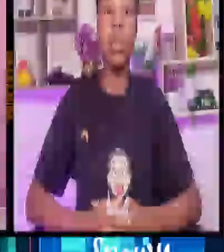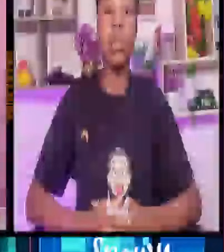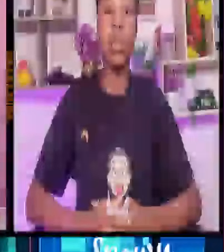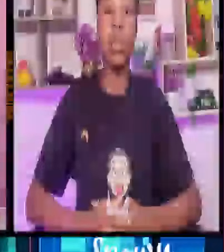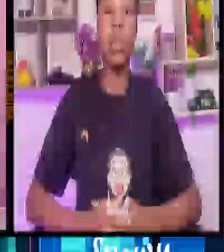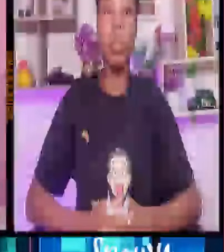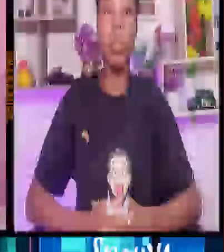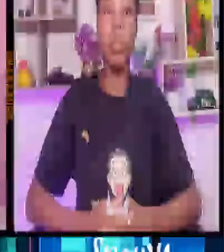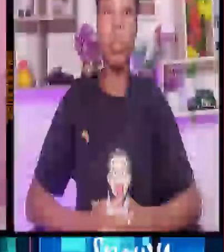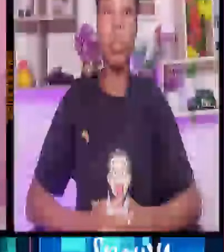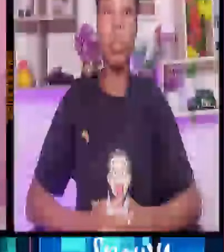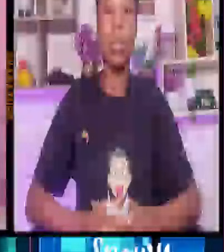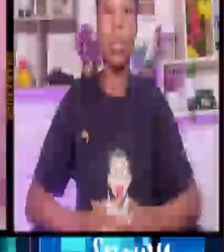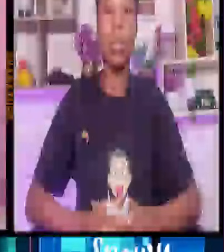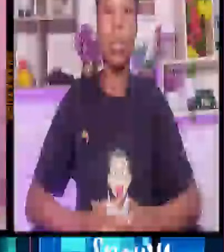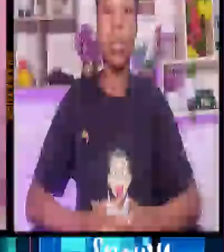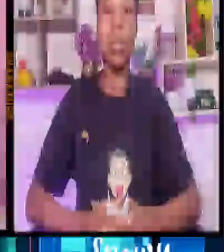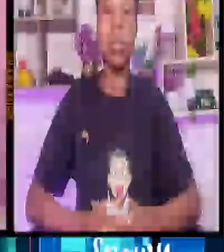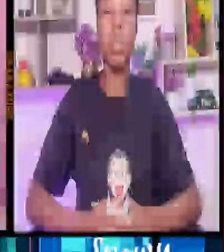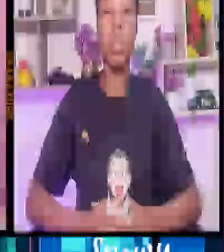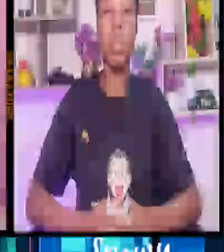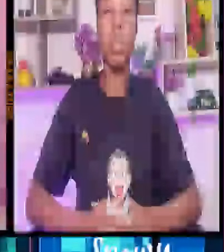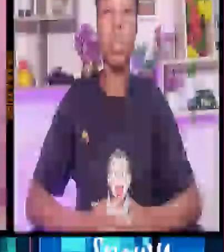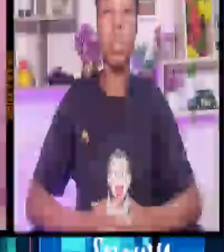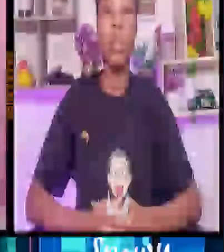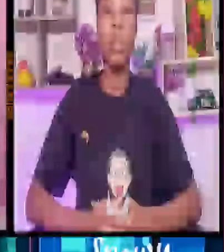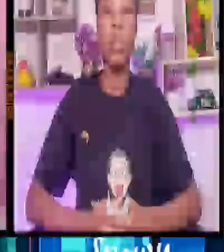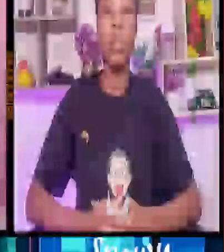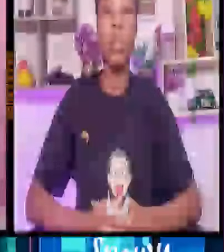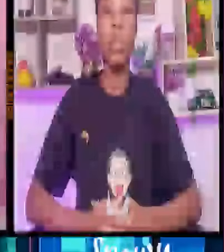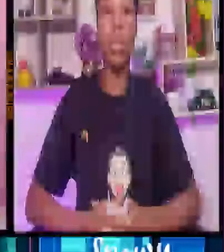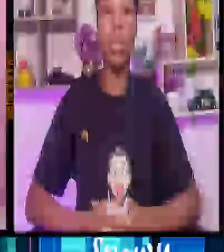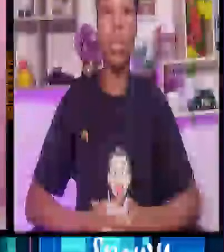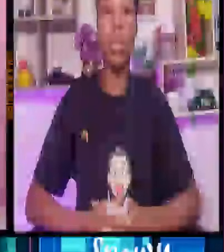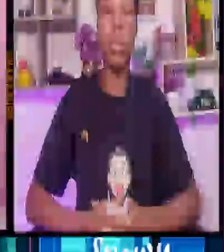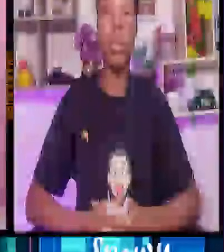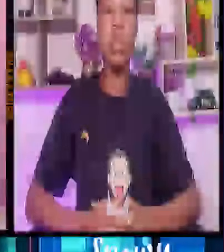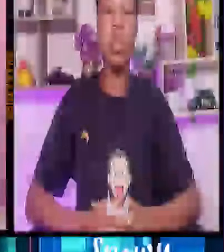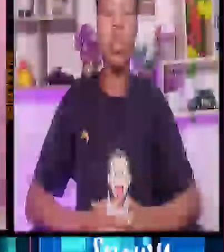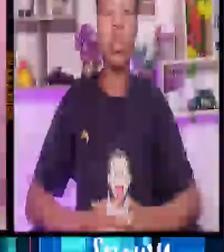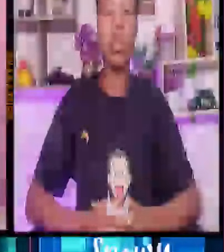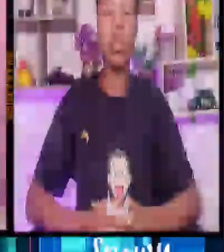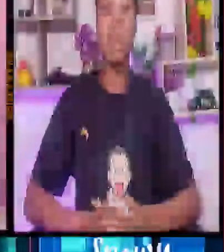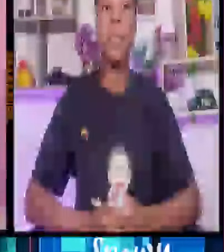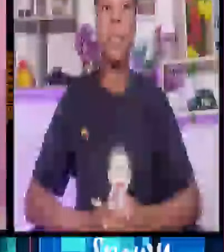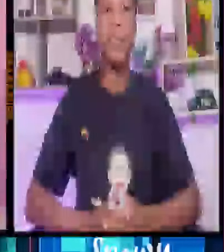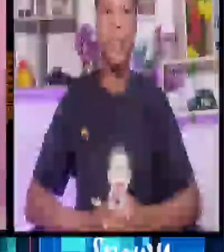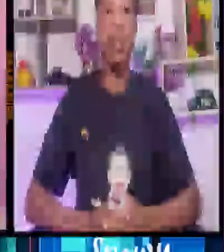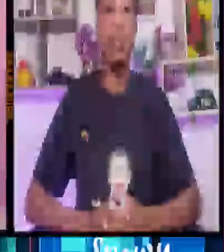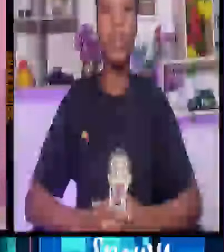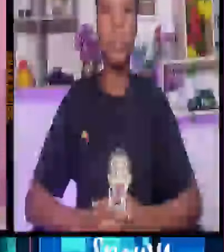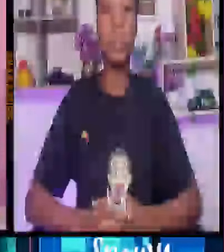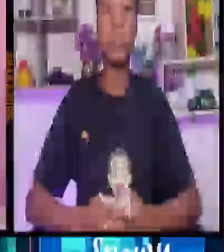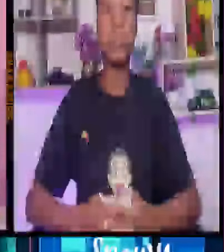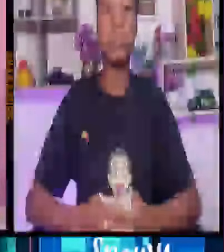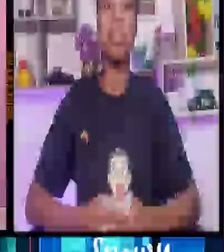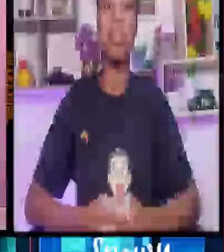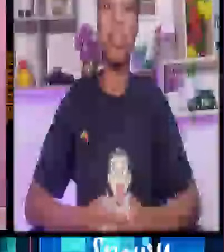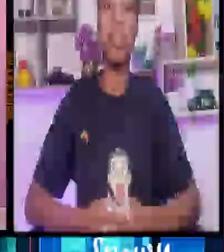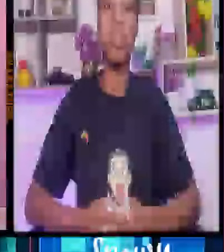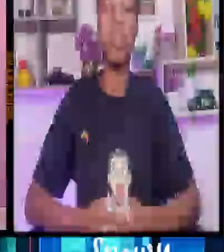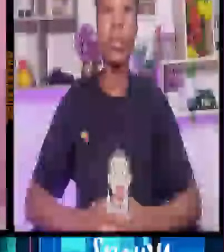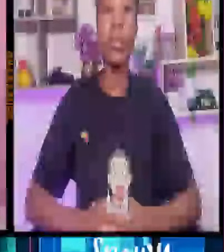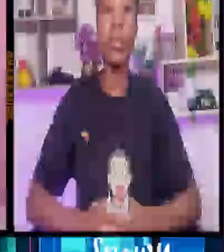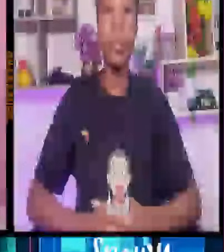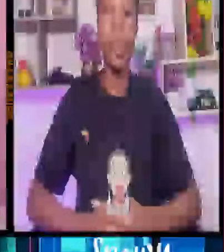he even finished his primaries. President Kufuor's primaries was around April thereabout. Ordinarily, you have to select your vice presidential candidate